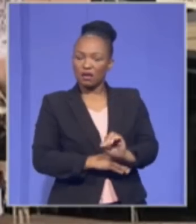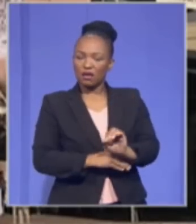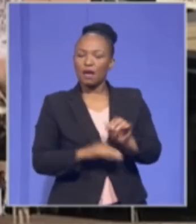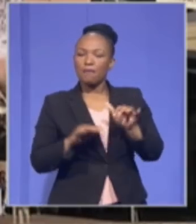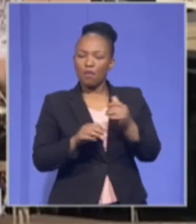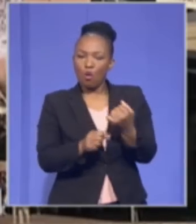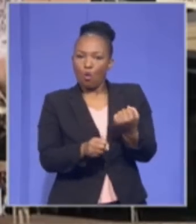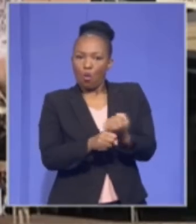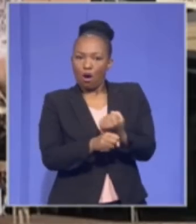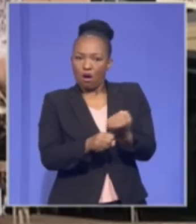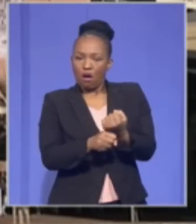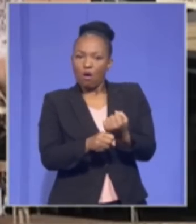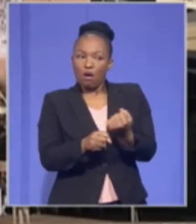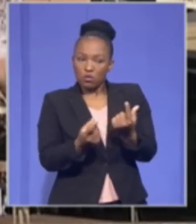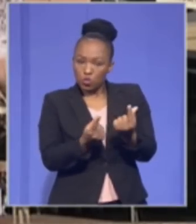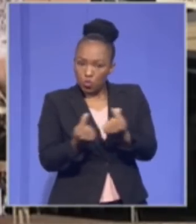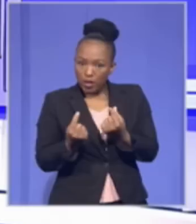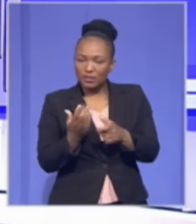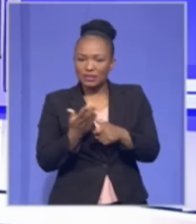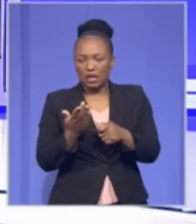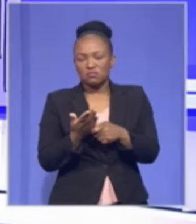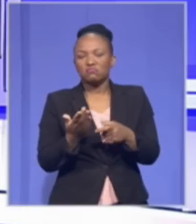lefago motšhelo.